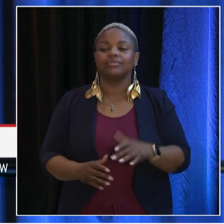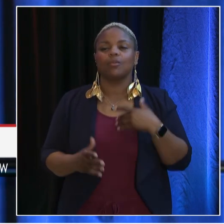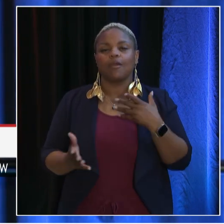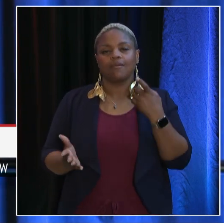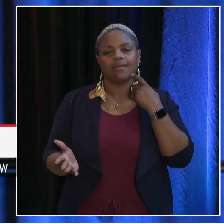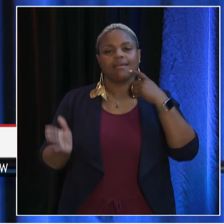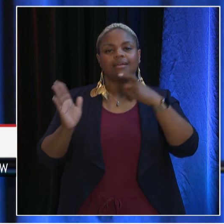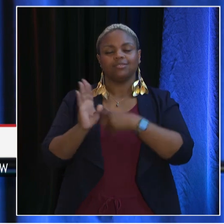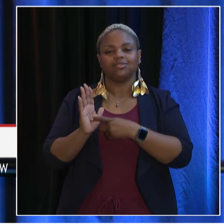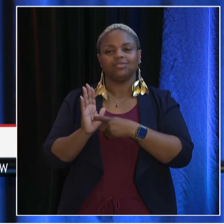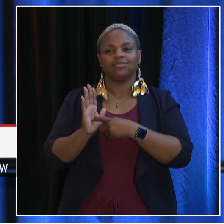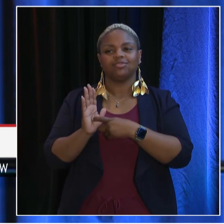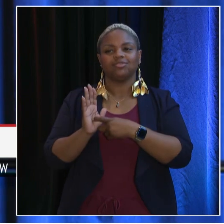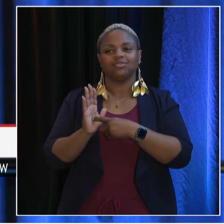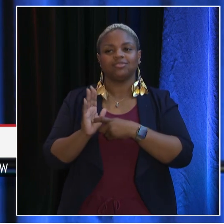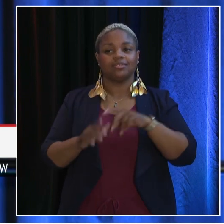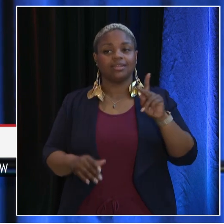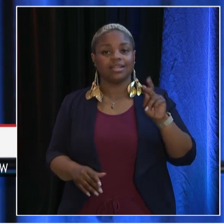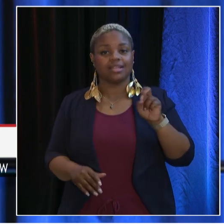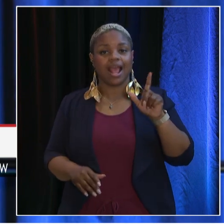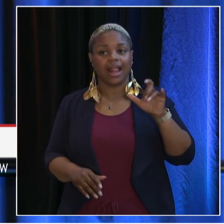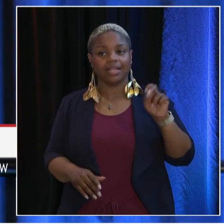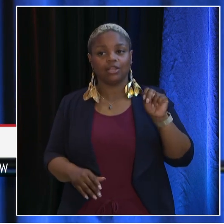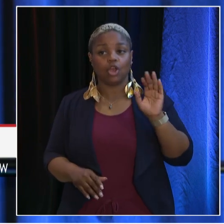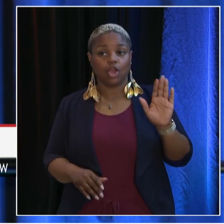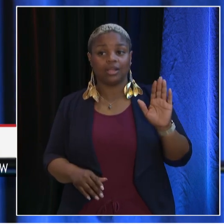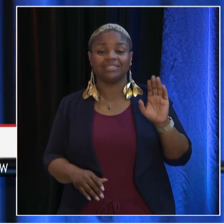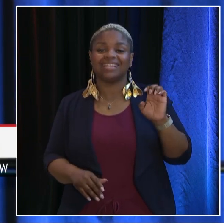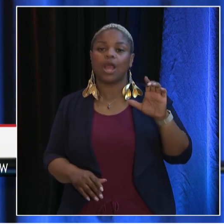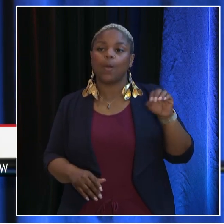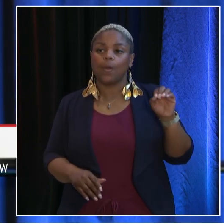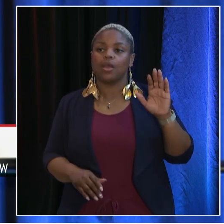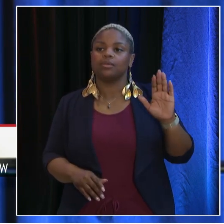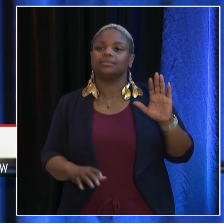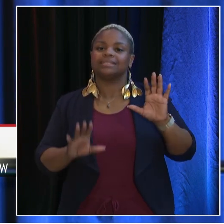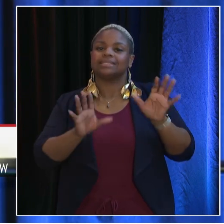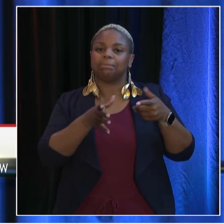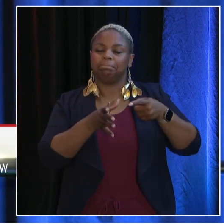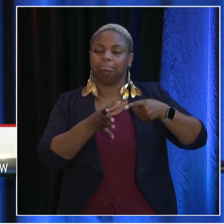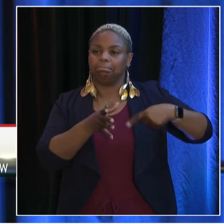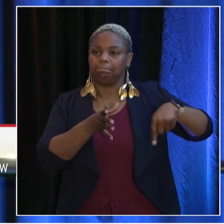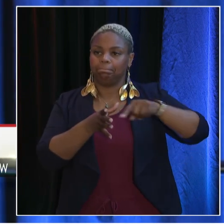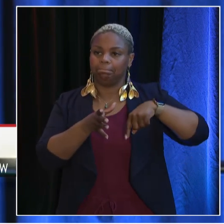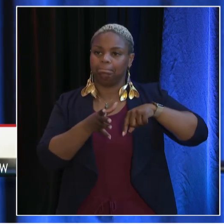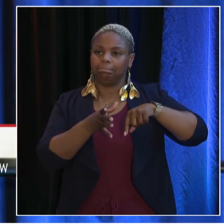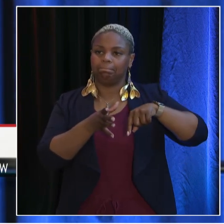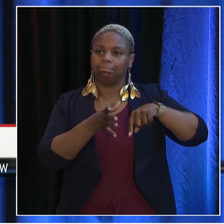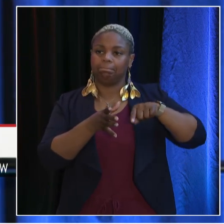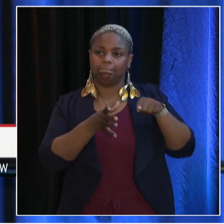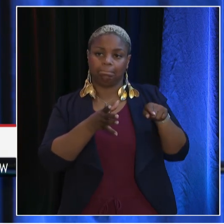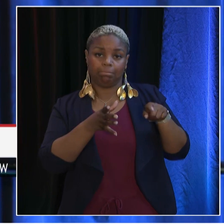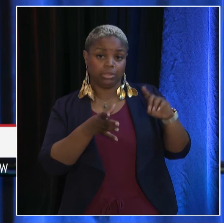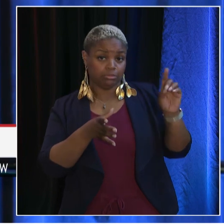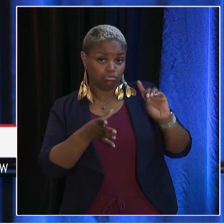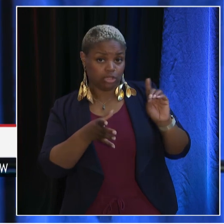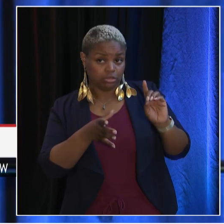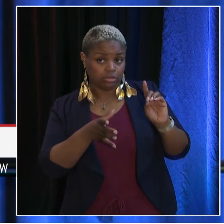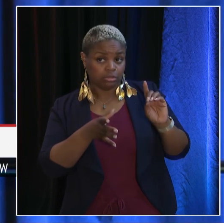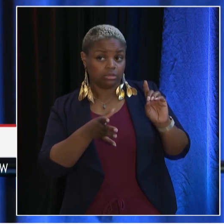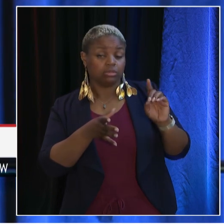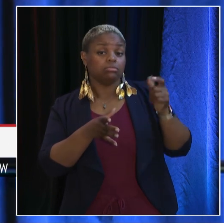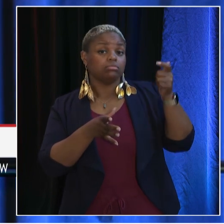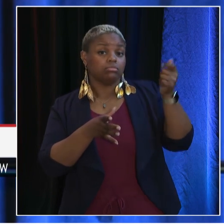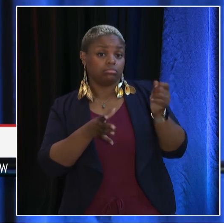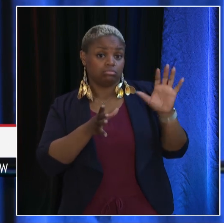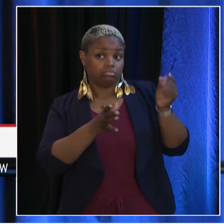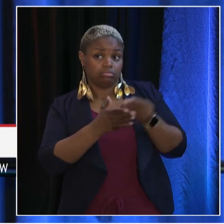McFarland Stratman. We thank you and your team as a recipient as a democracy grant for the District on Voting